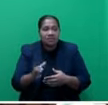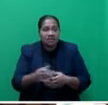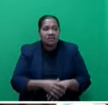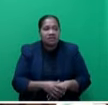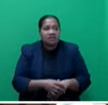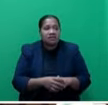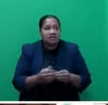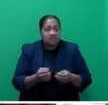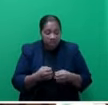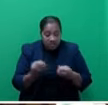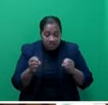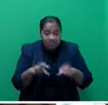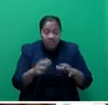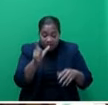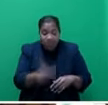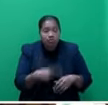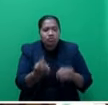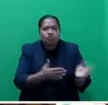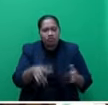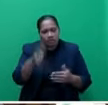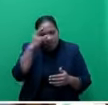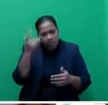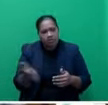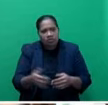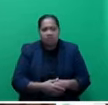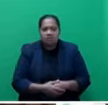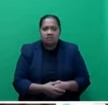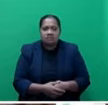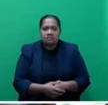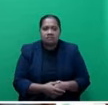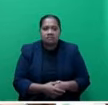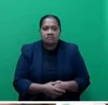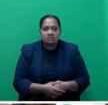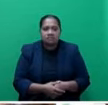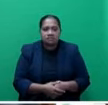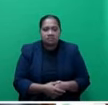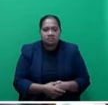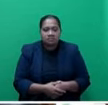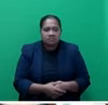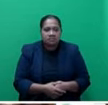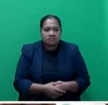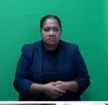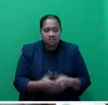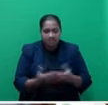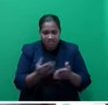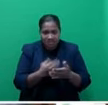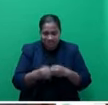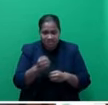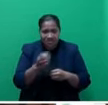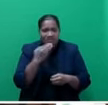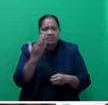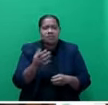person moving the motion. It is an affront to the office of the Speaker to suggest